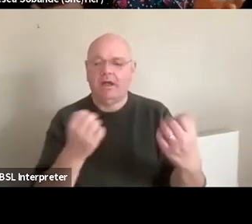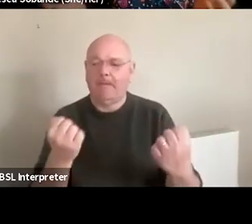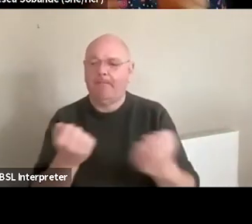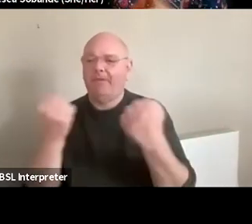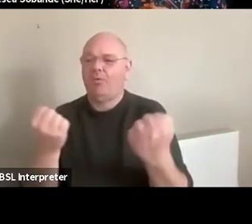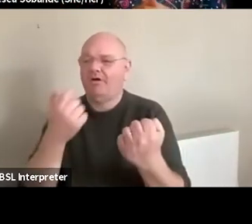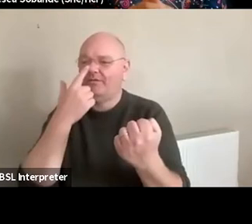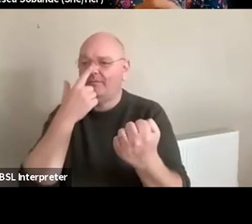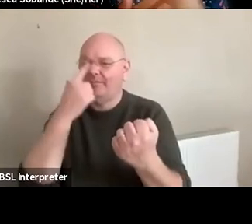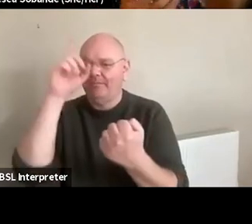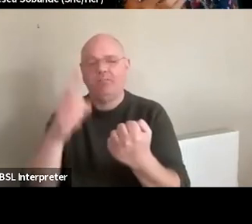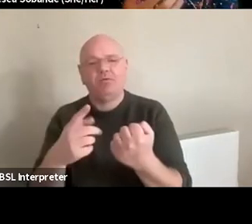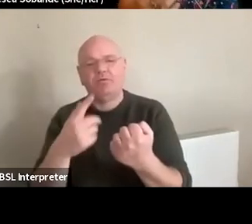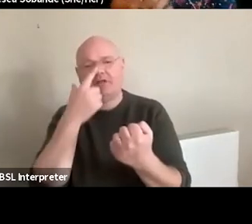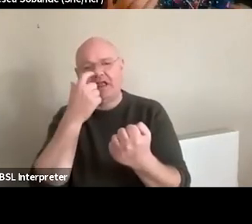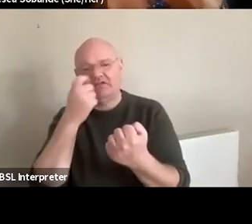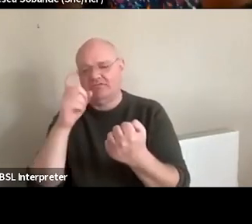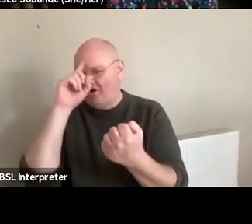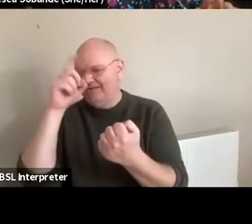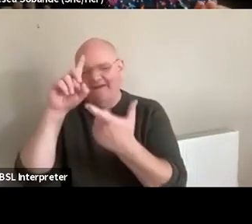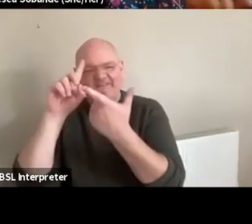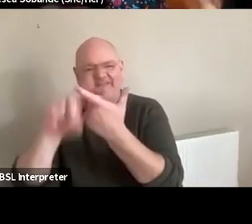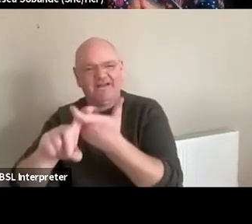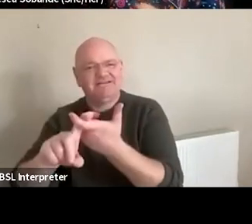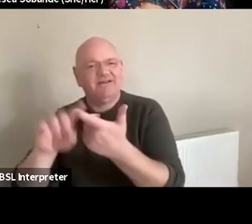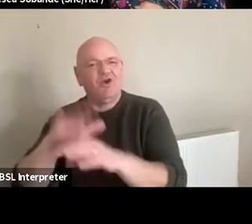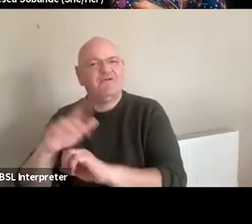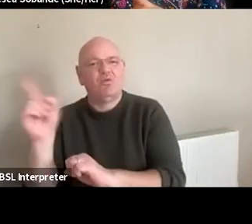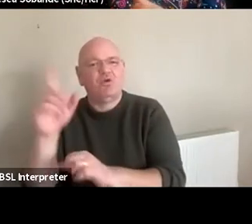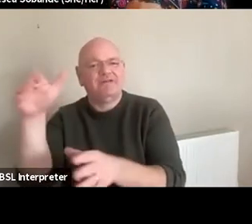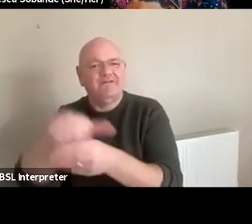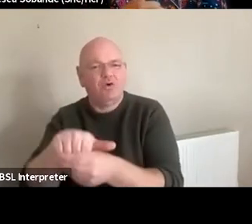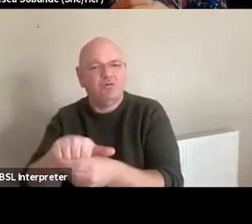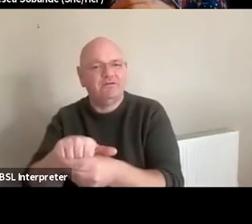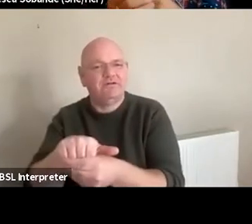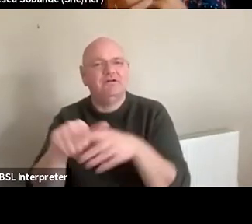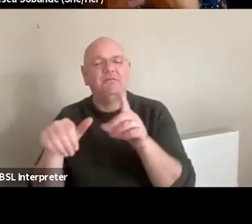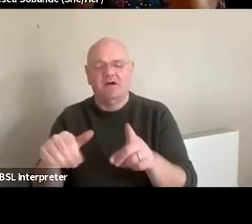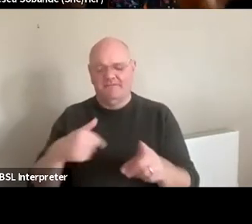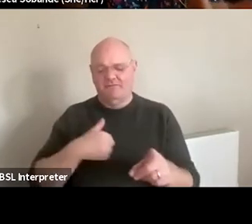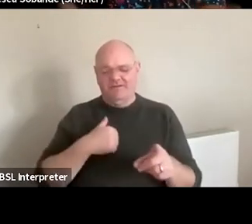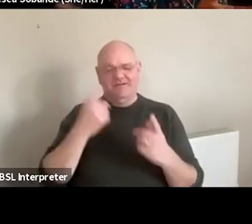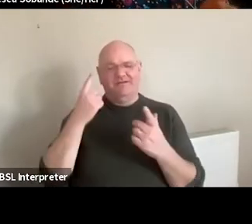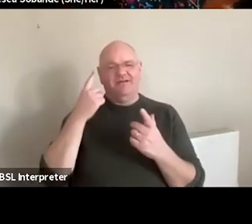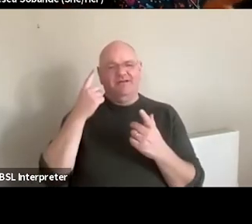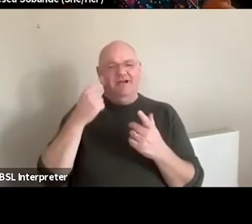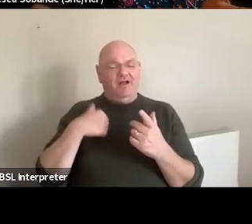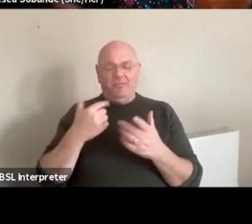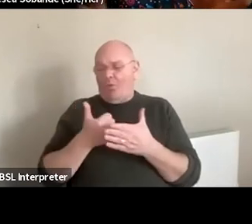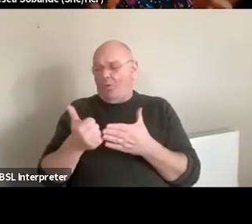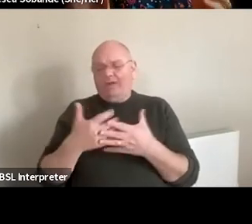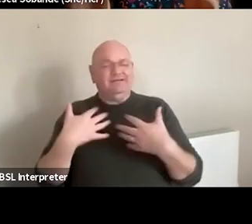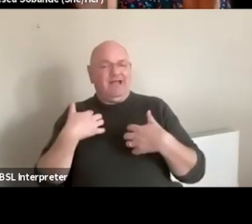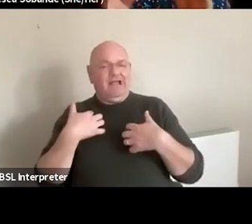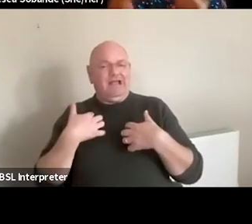fixed ideas about what that might look like and what that might involve. But I also, I guess, yeah, I'm always excited at the